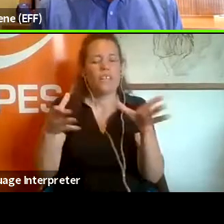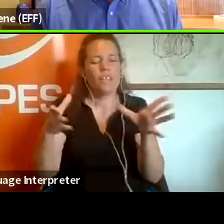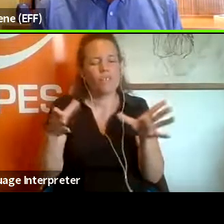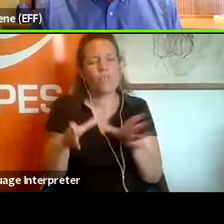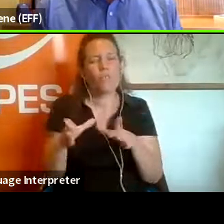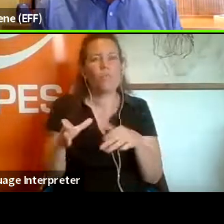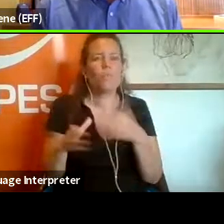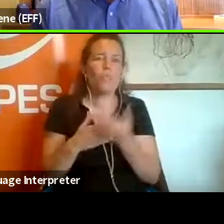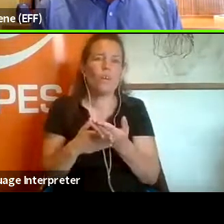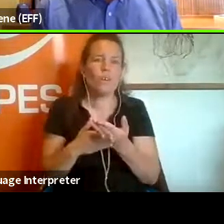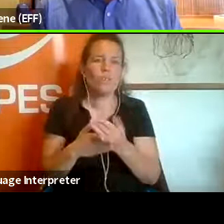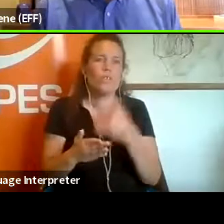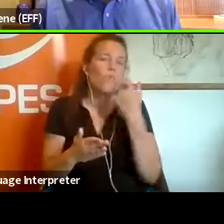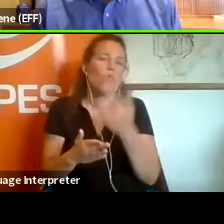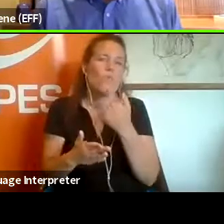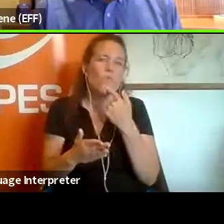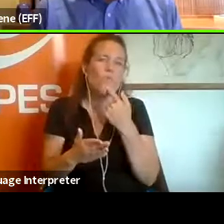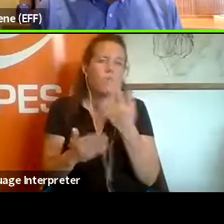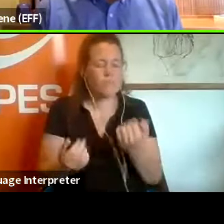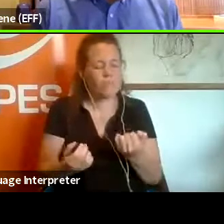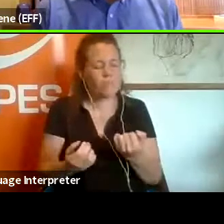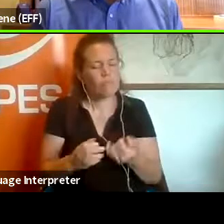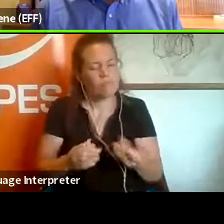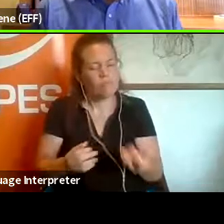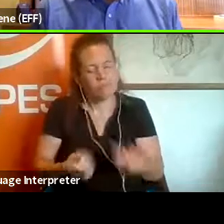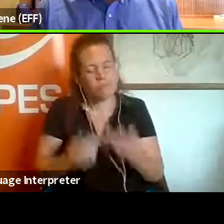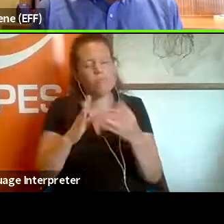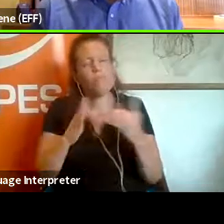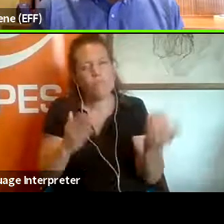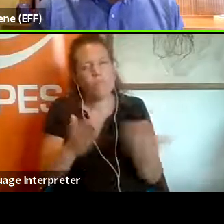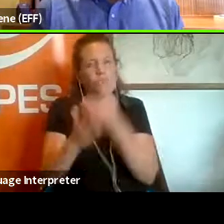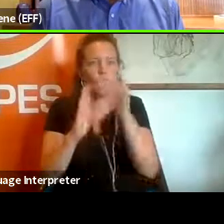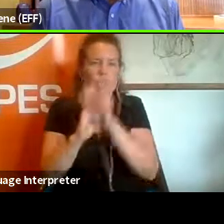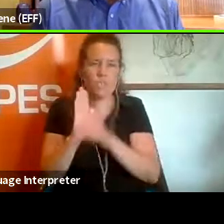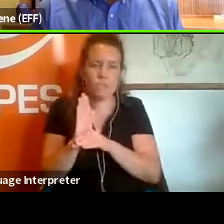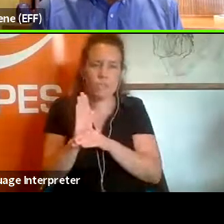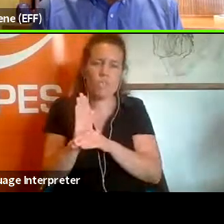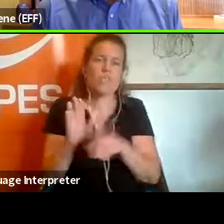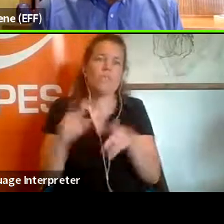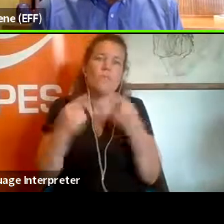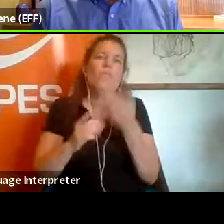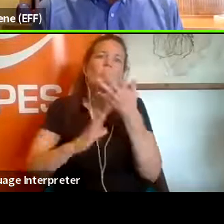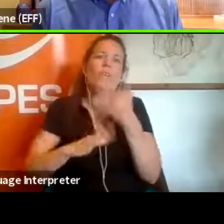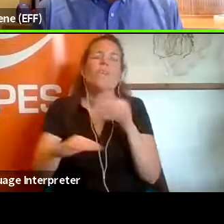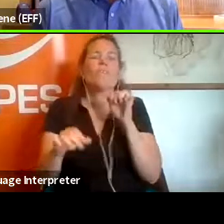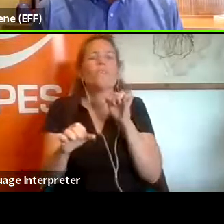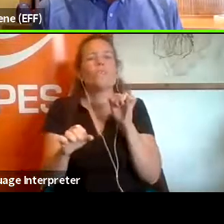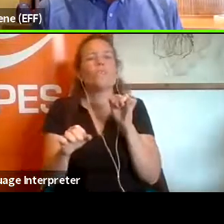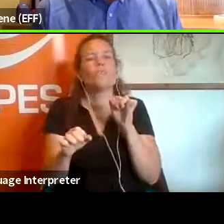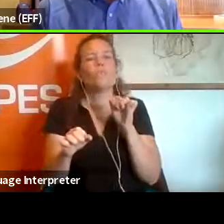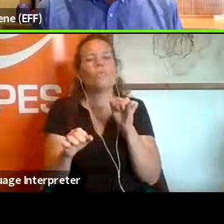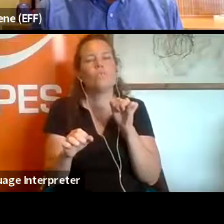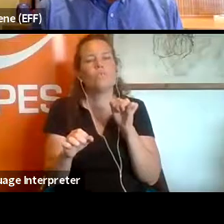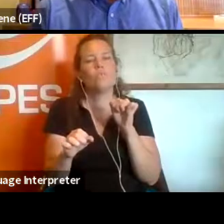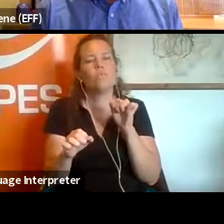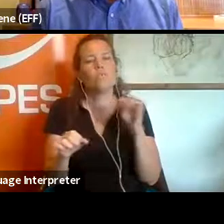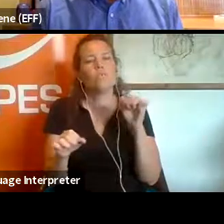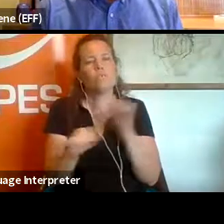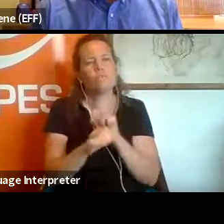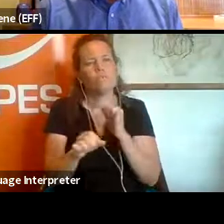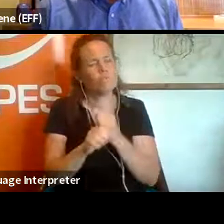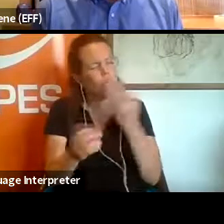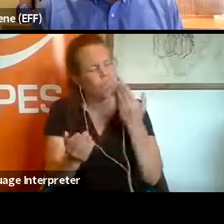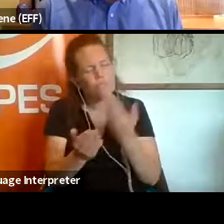coming up with the new set of principles. Again, there's plenty of work to be done, and we really want to make sure that we are having as many